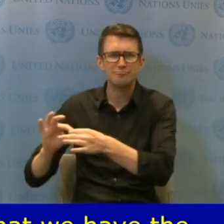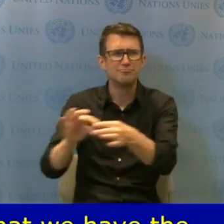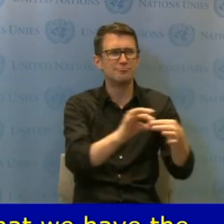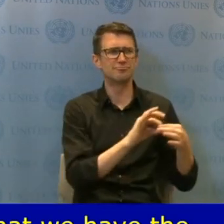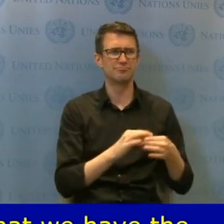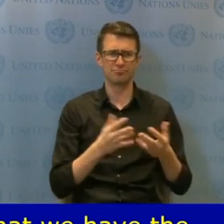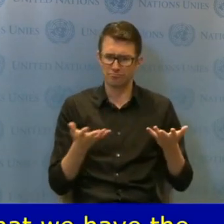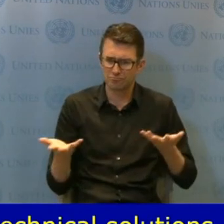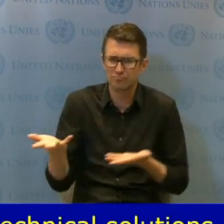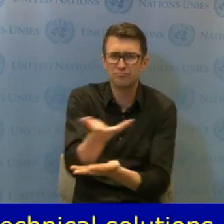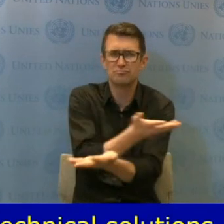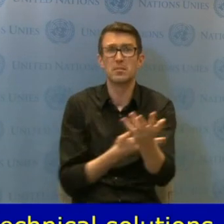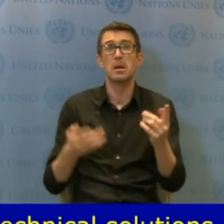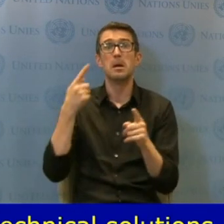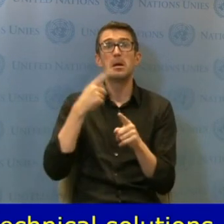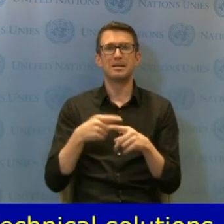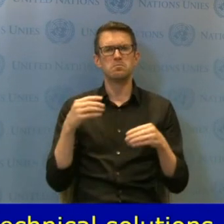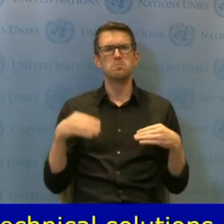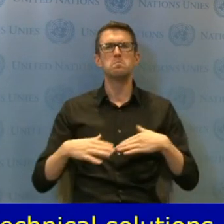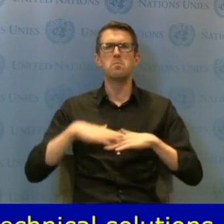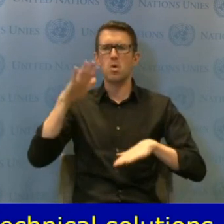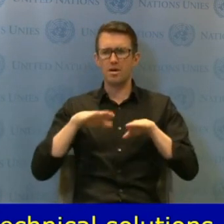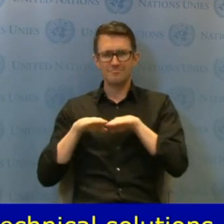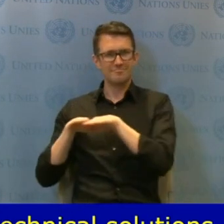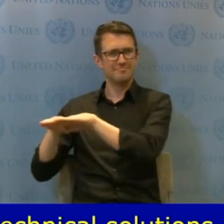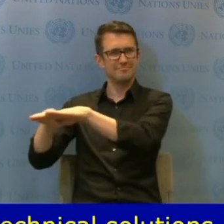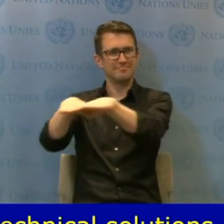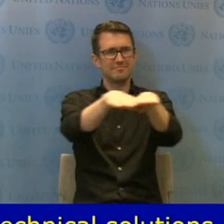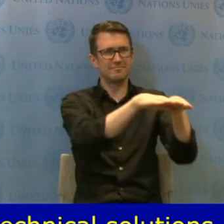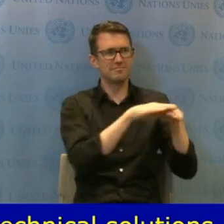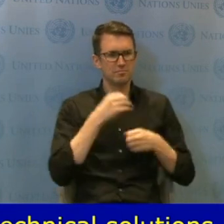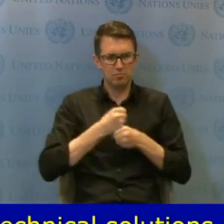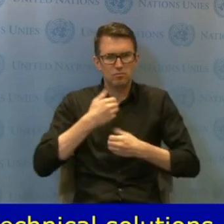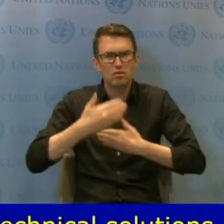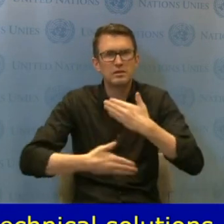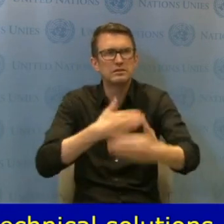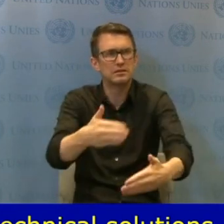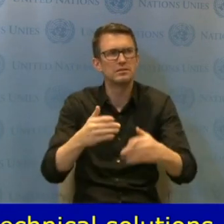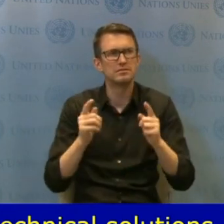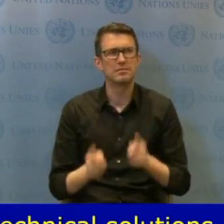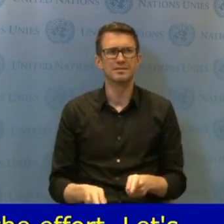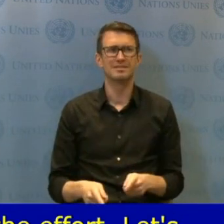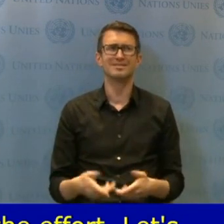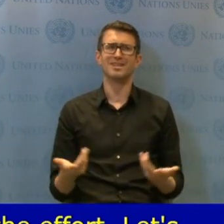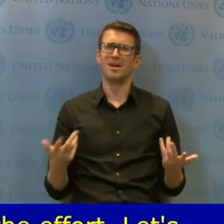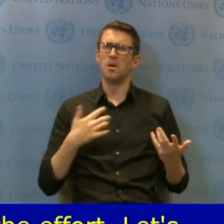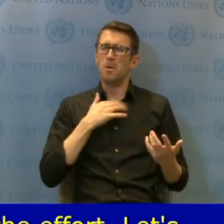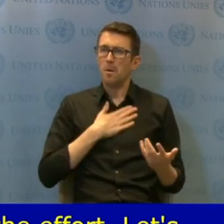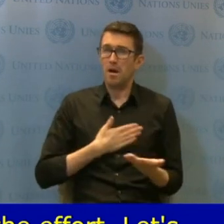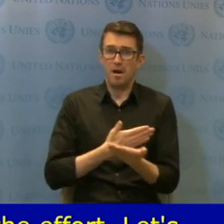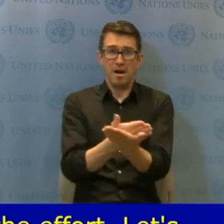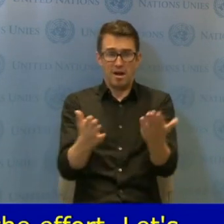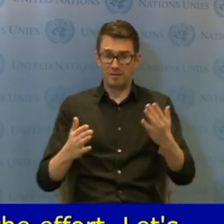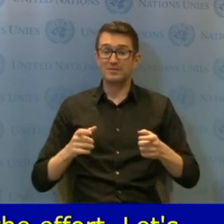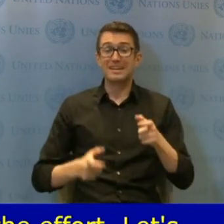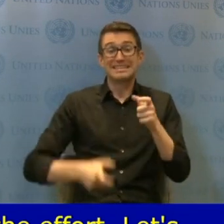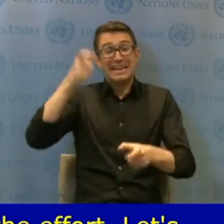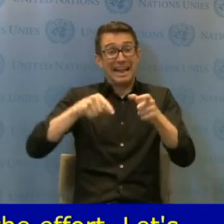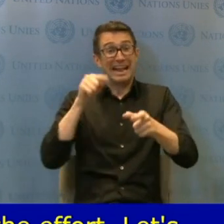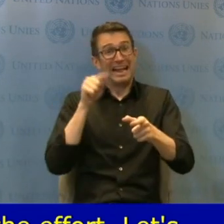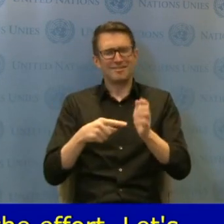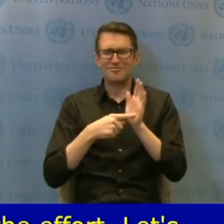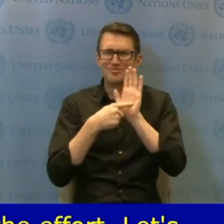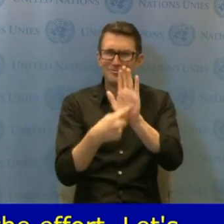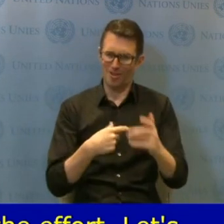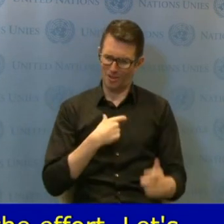build cities that allow our human dignity and our human potential to be